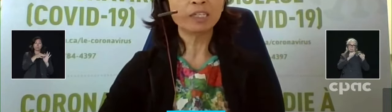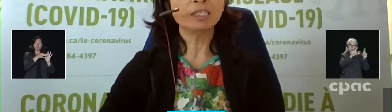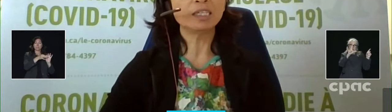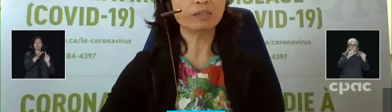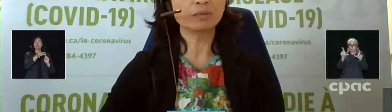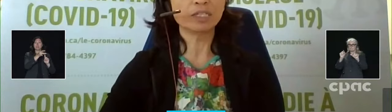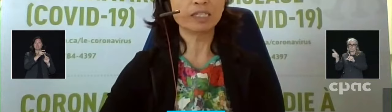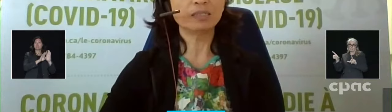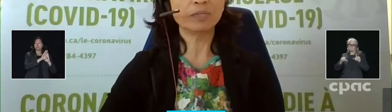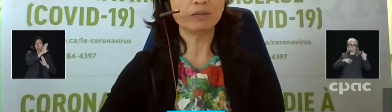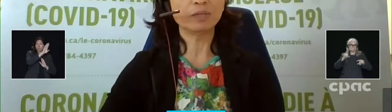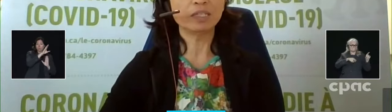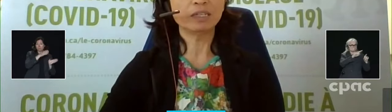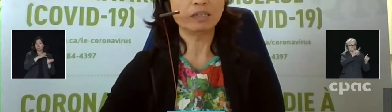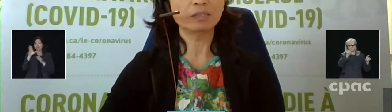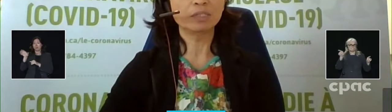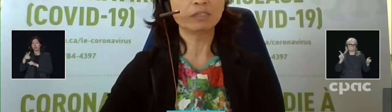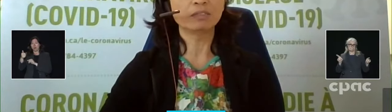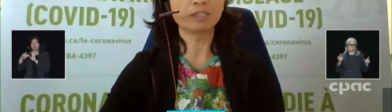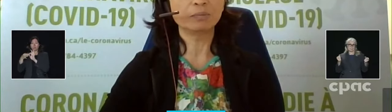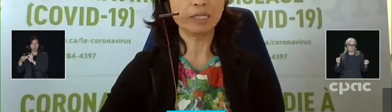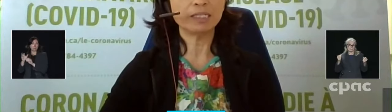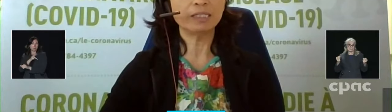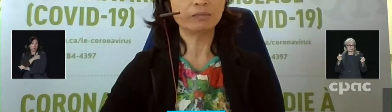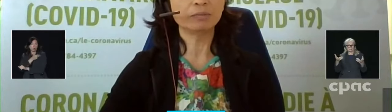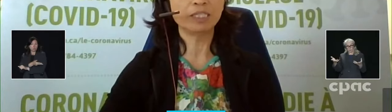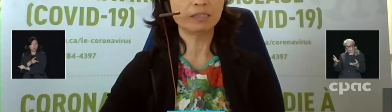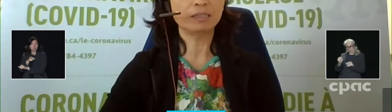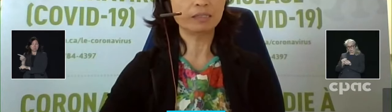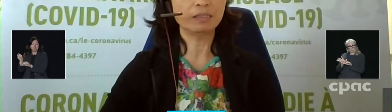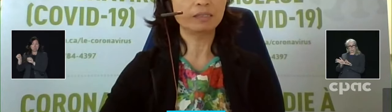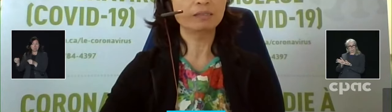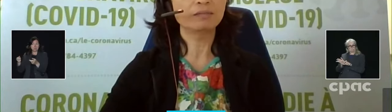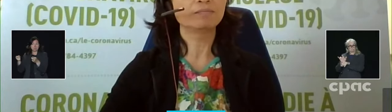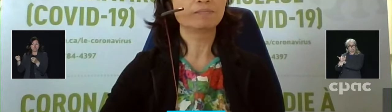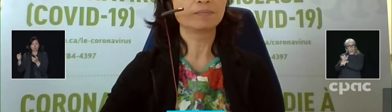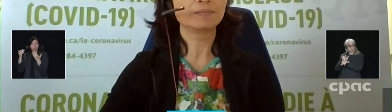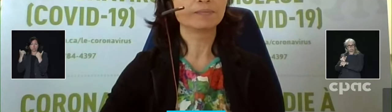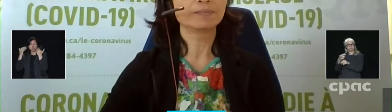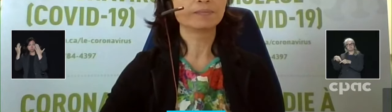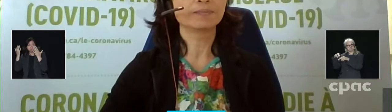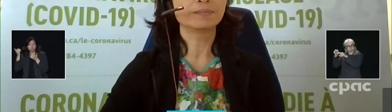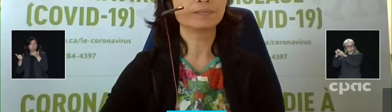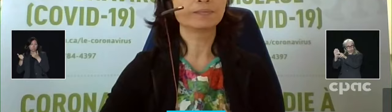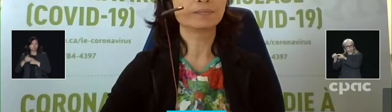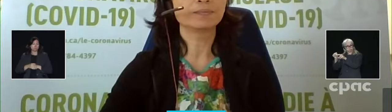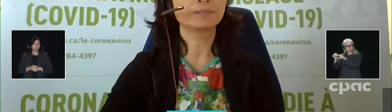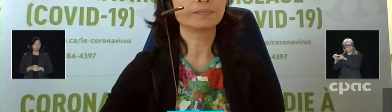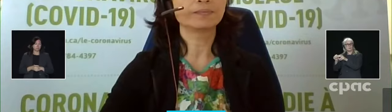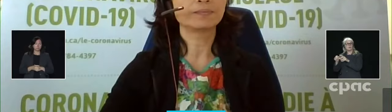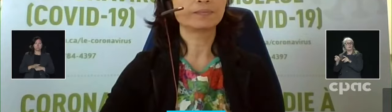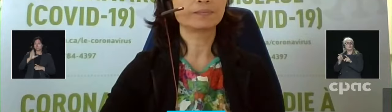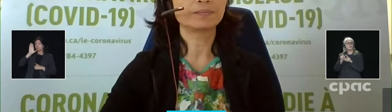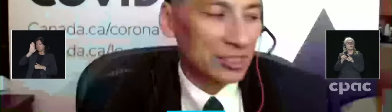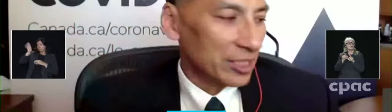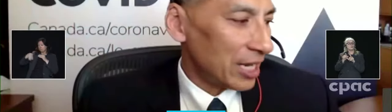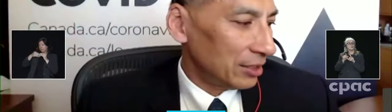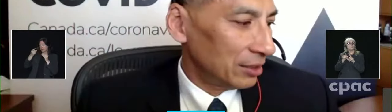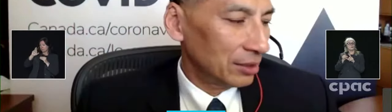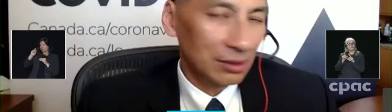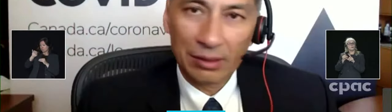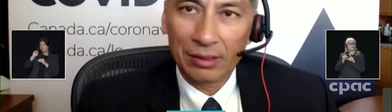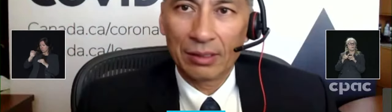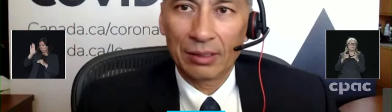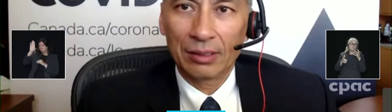up. The other one is about whether hospital capacity will be exceeded. It's Dr. Njoo. Maybe I could just add.